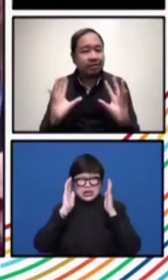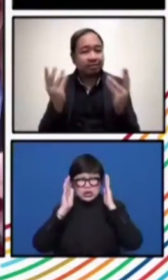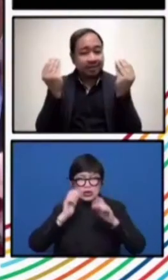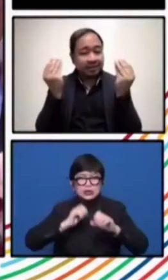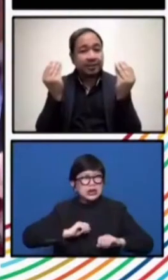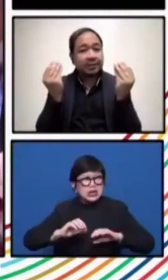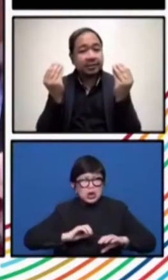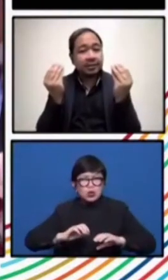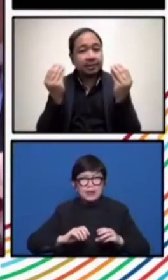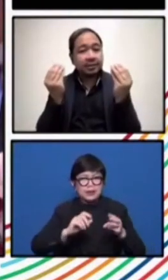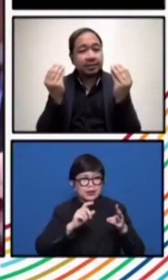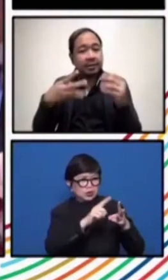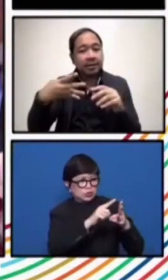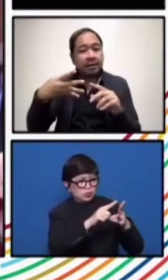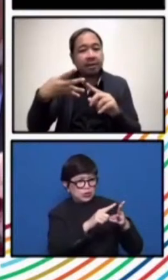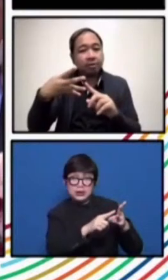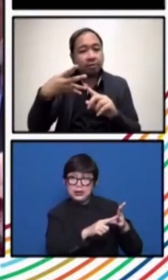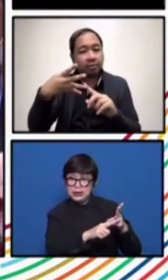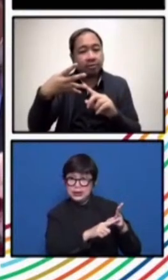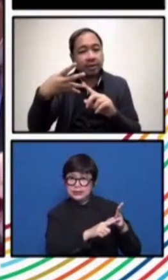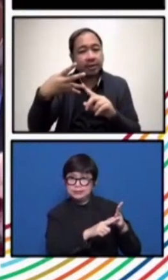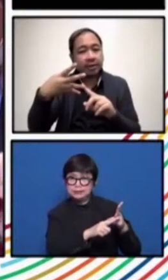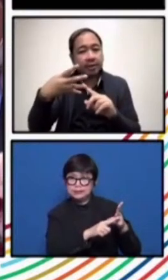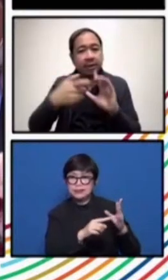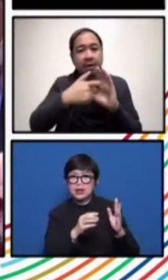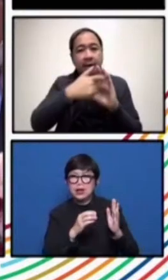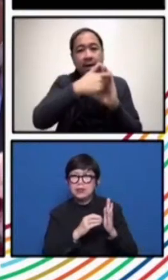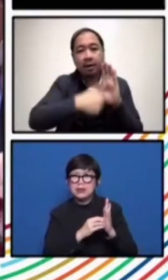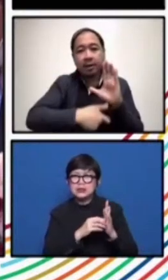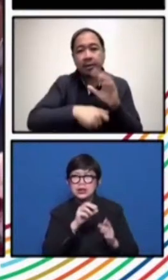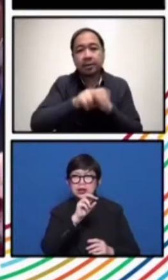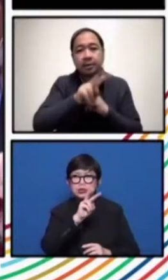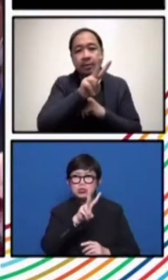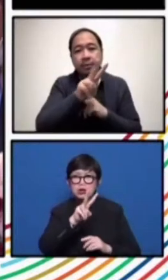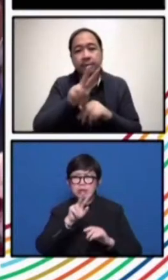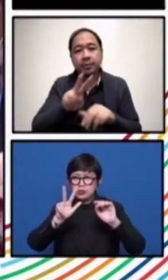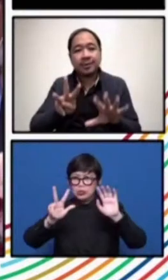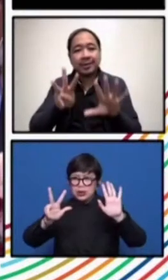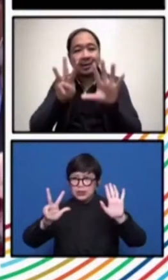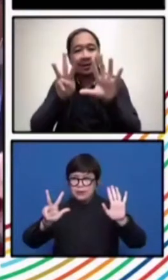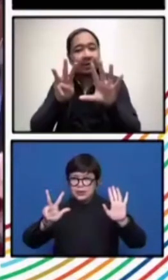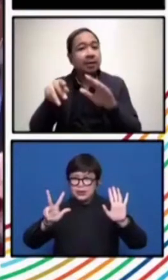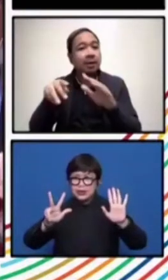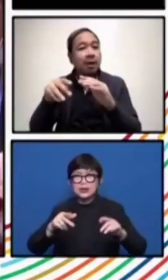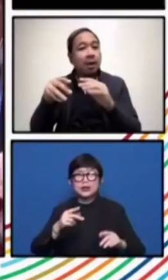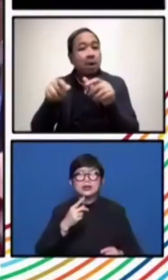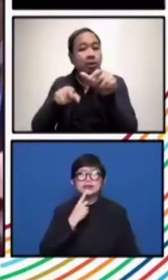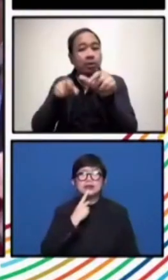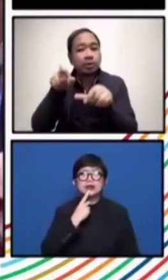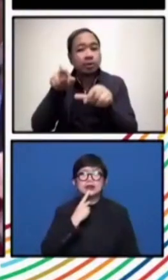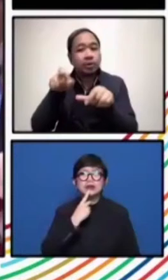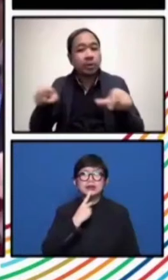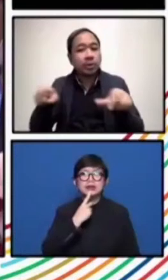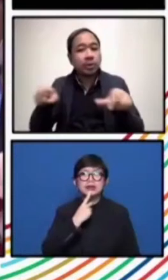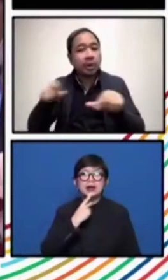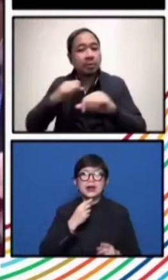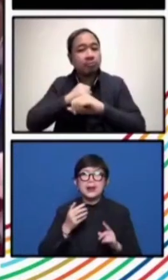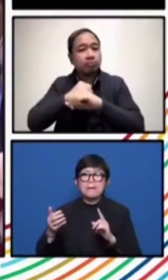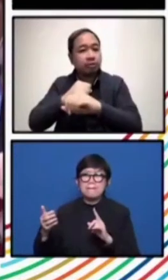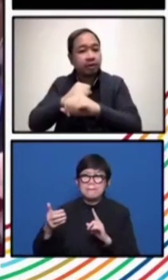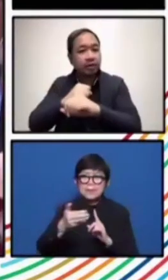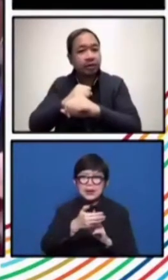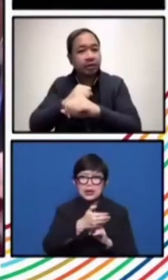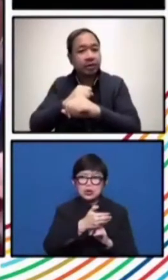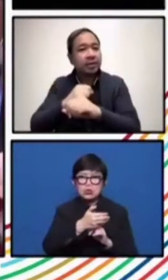um and number three on Article 28 on social protection floors um